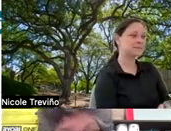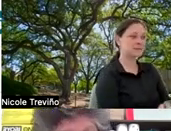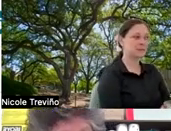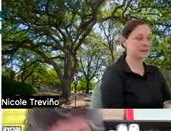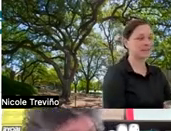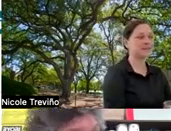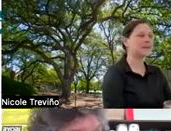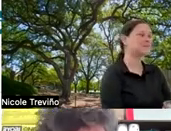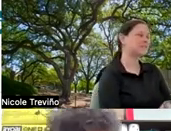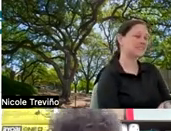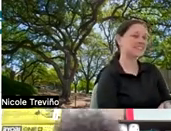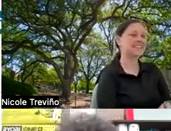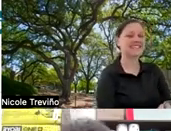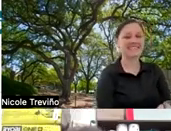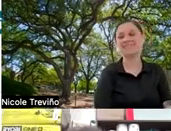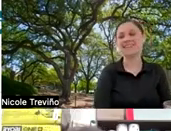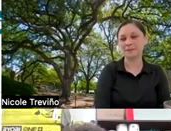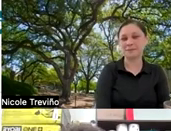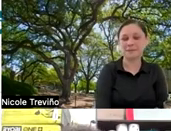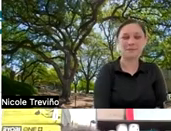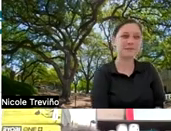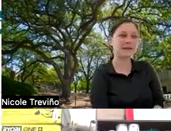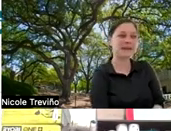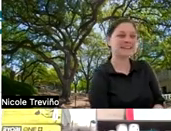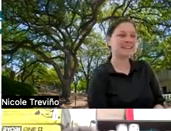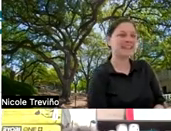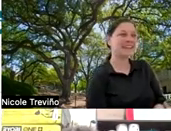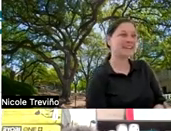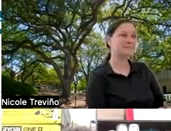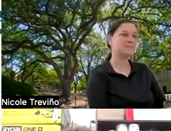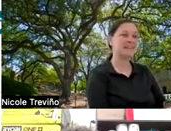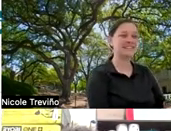that might feel more overwhelmed or things like that, we definitely want your feedback.